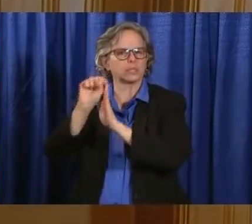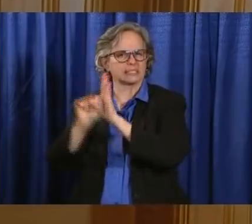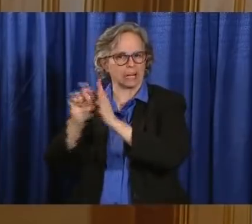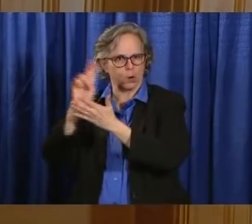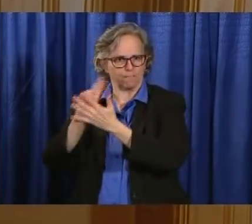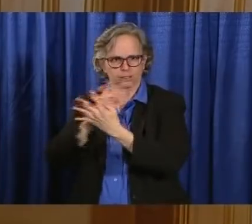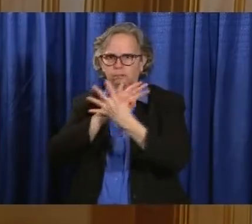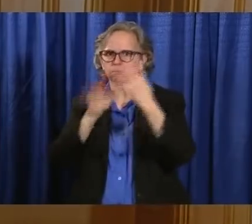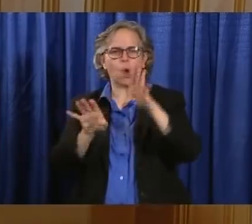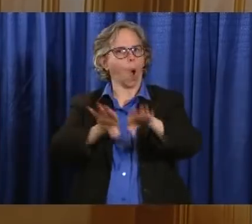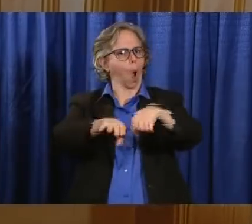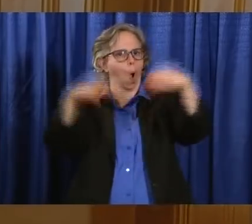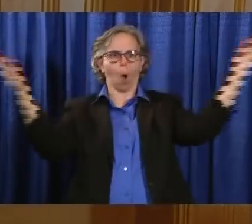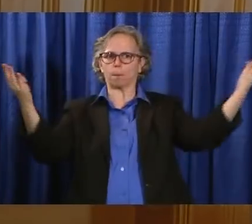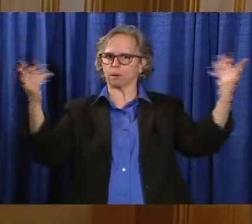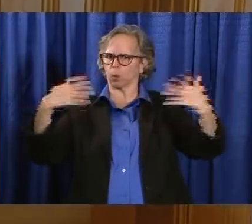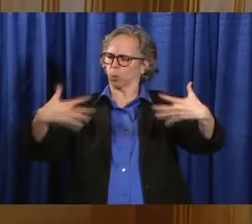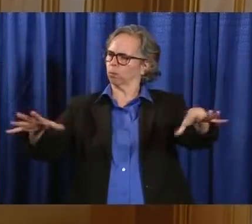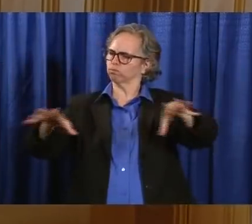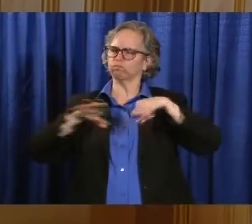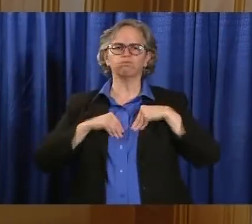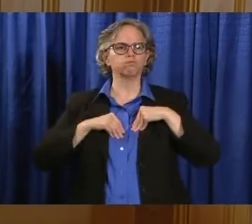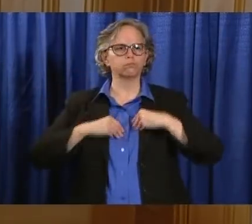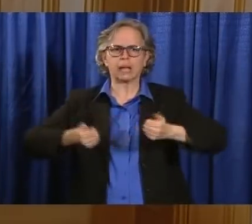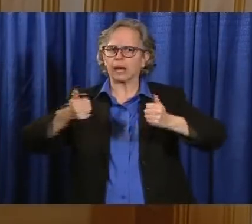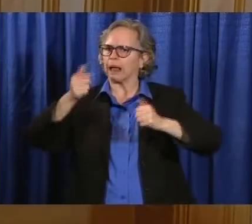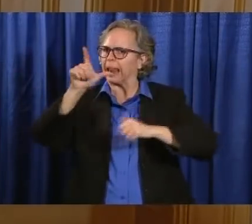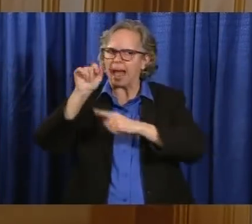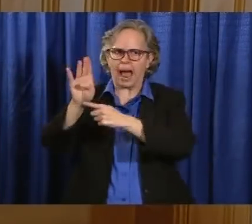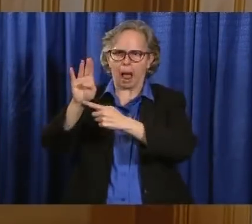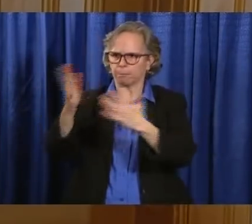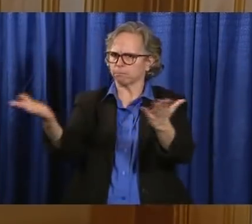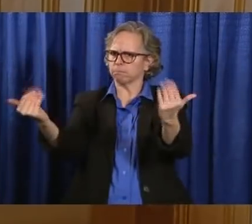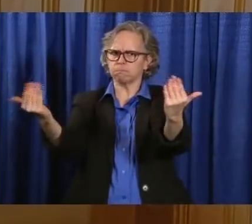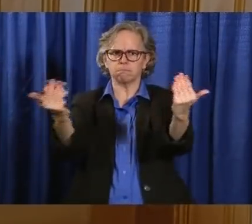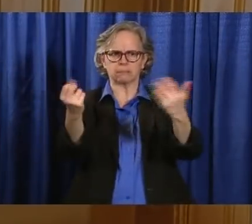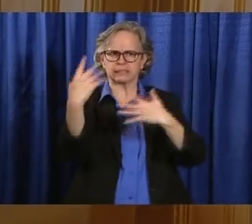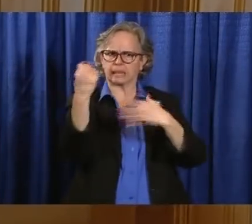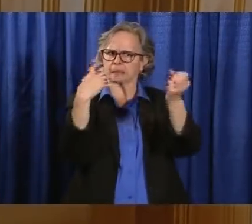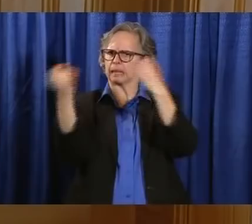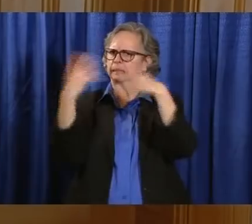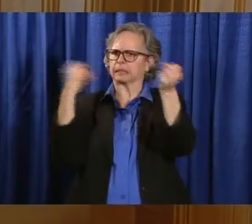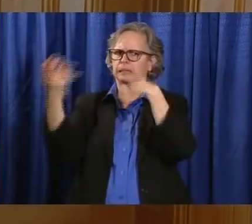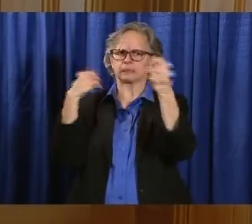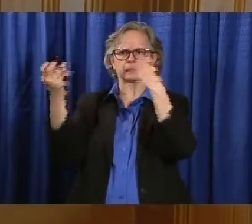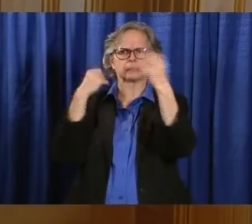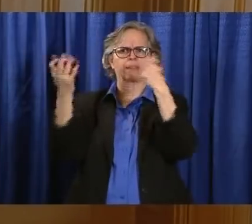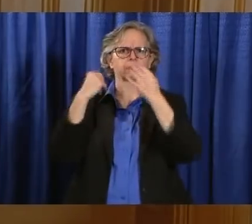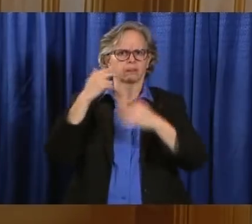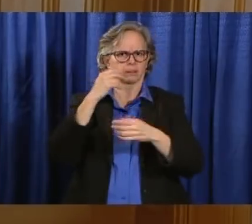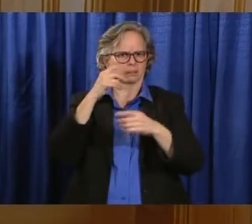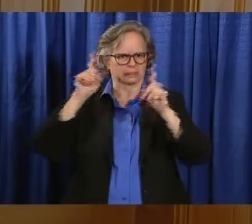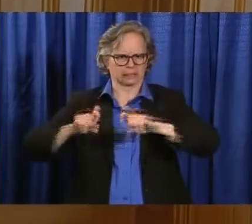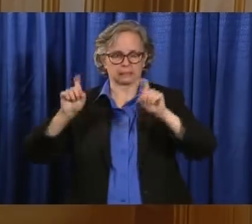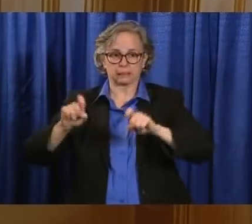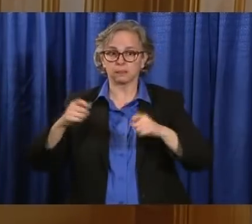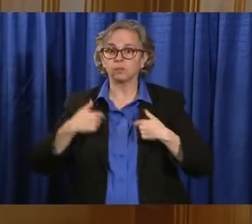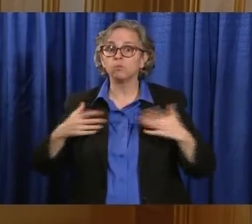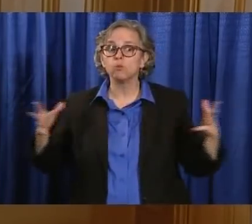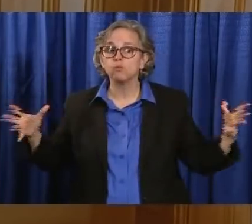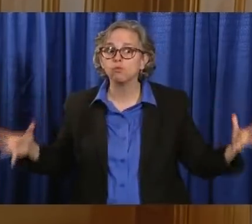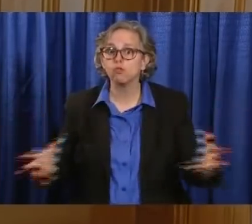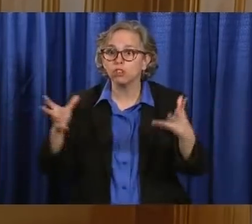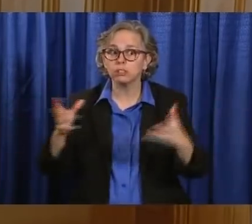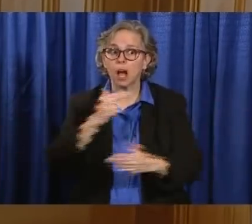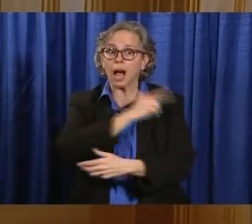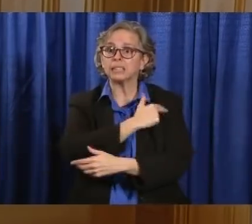hospitals around the state. We have several more hospitals we're talking to, and I would encourage them to, if they can make a decision to